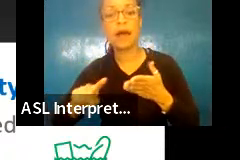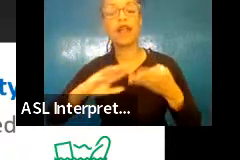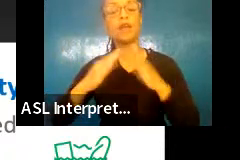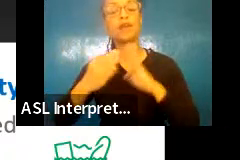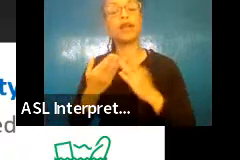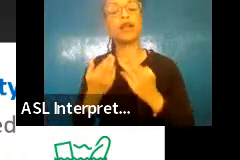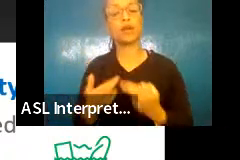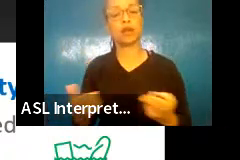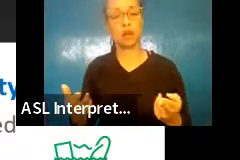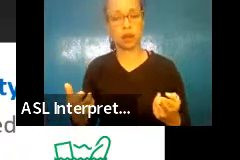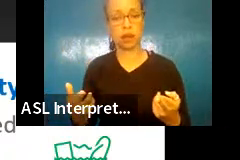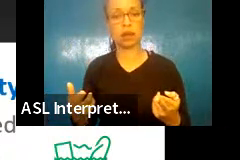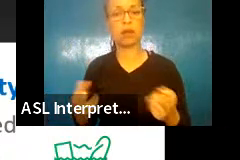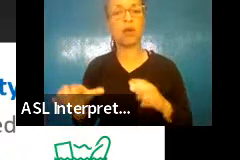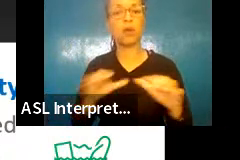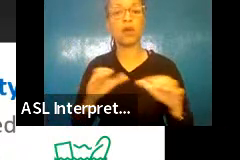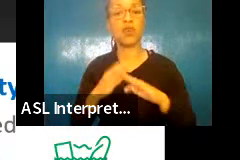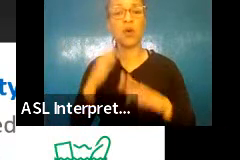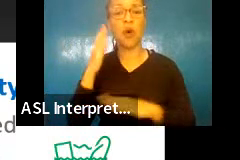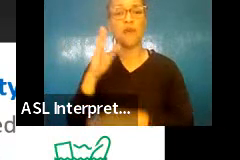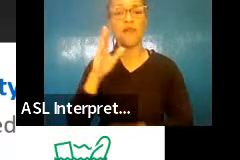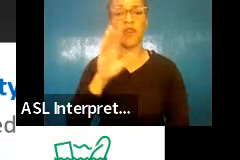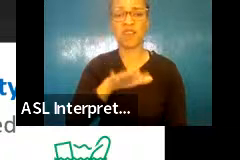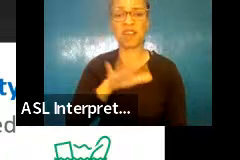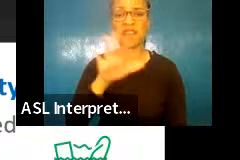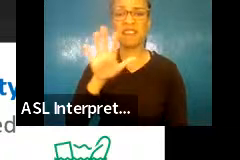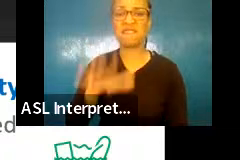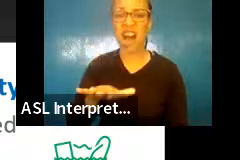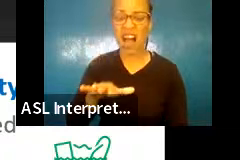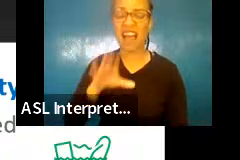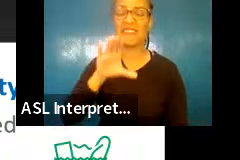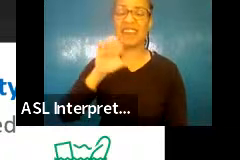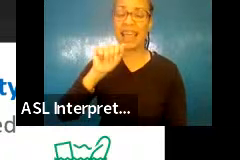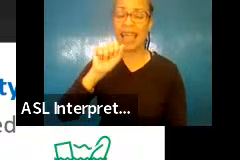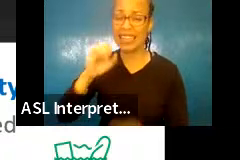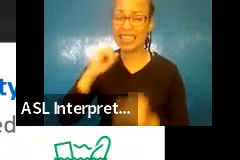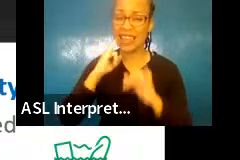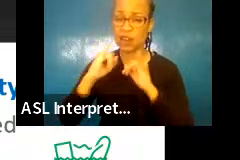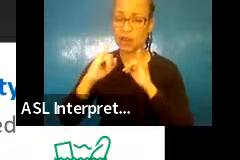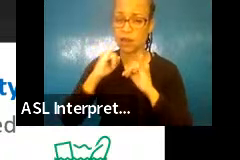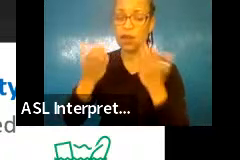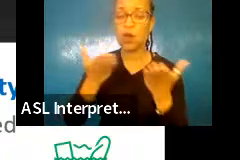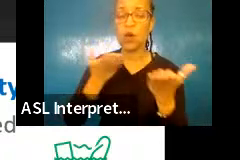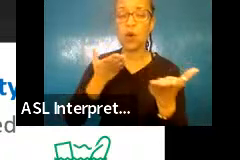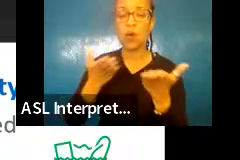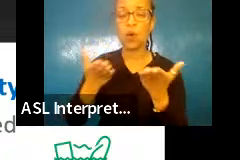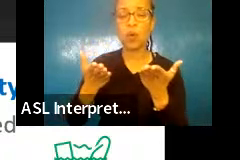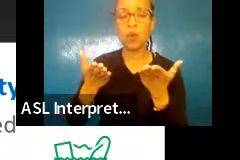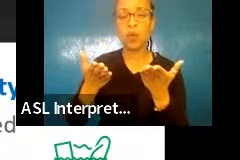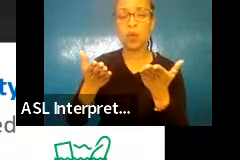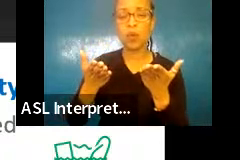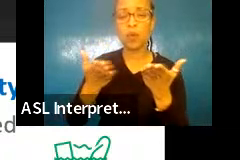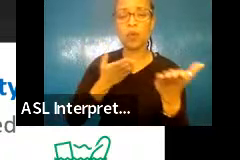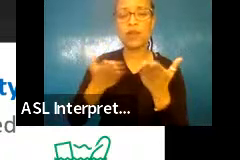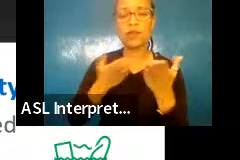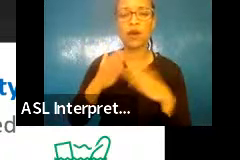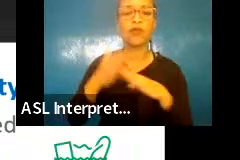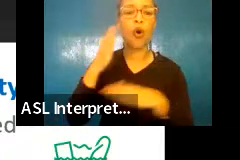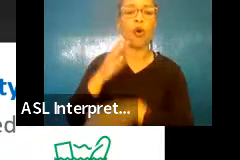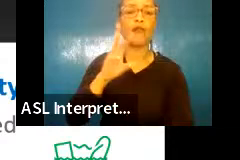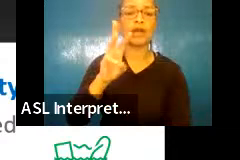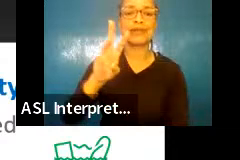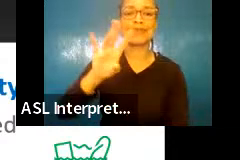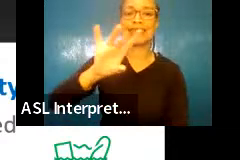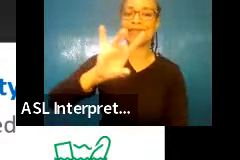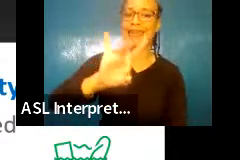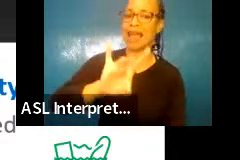conducted over 65,000 case interviews. We served over over 6,800 households